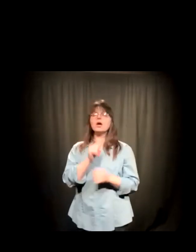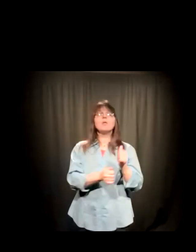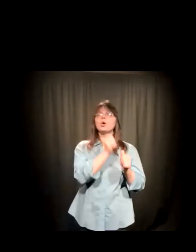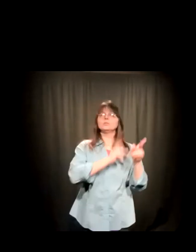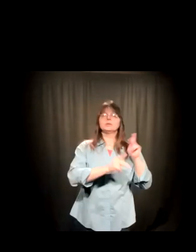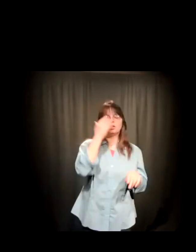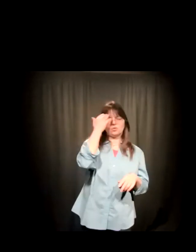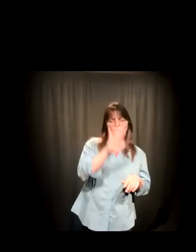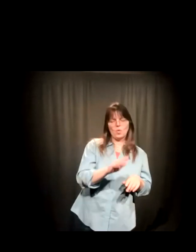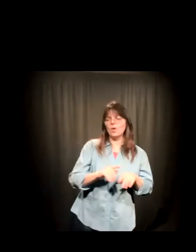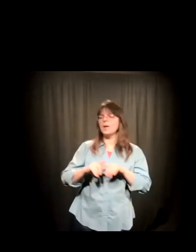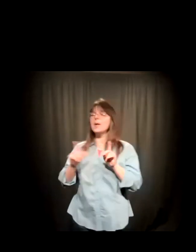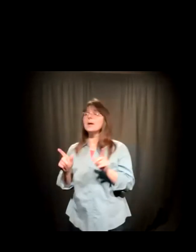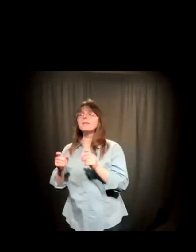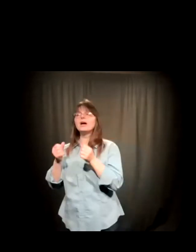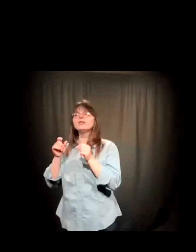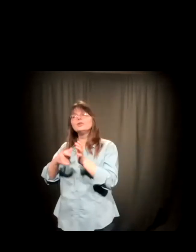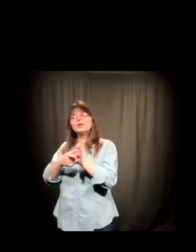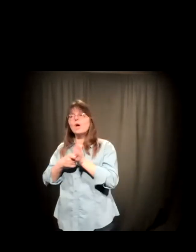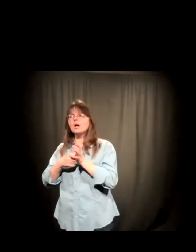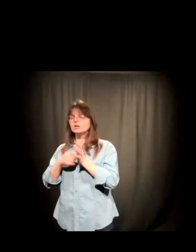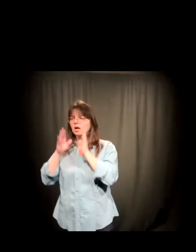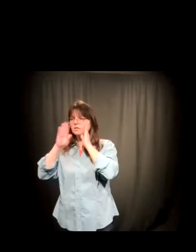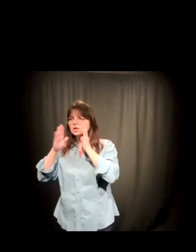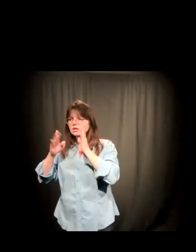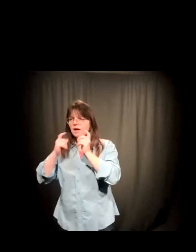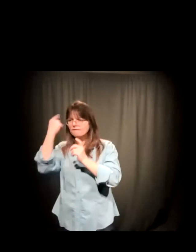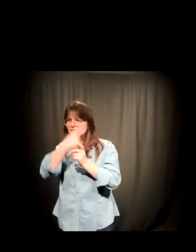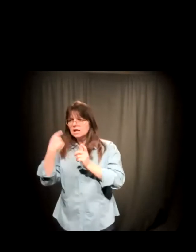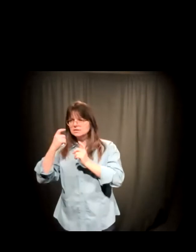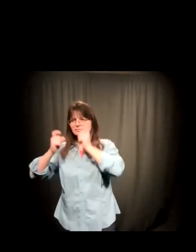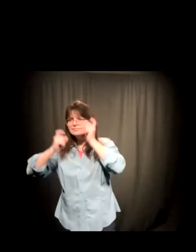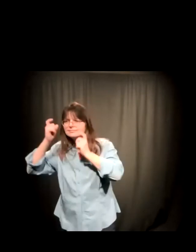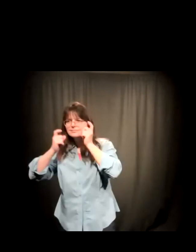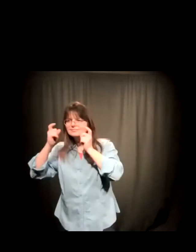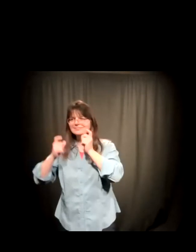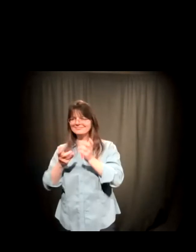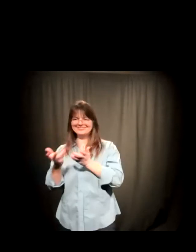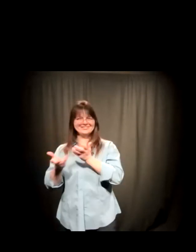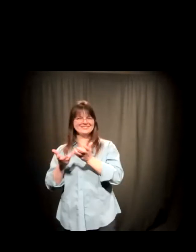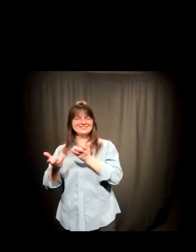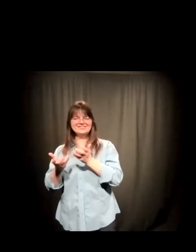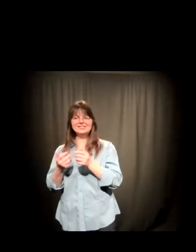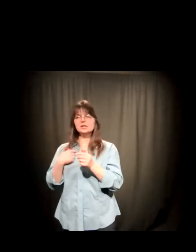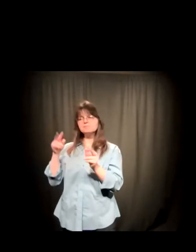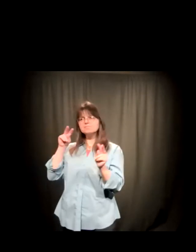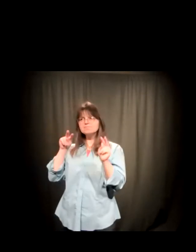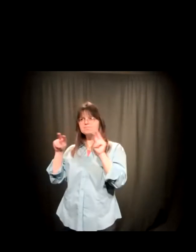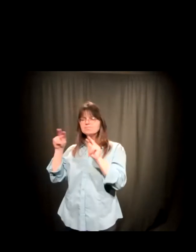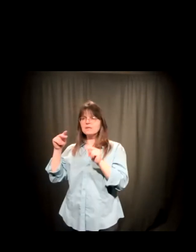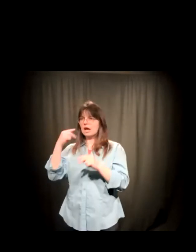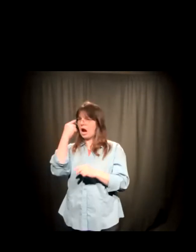close attention on each other's faces. And so we spent our conversations looking into each other's